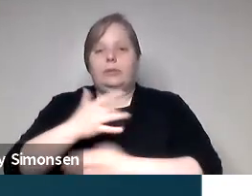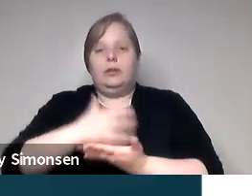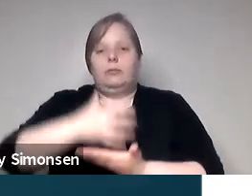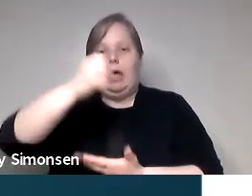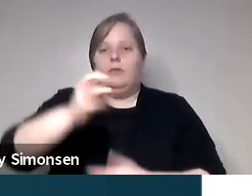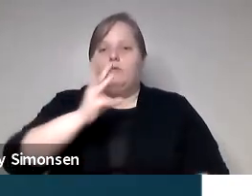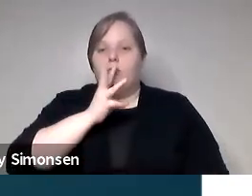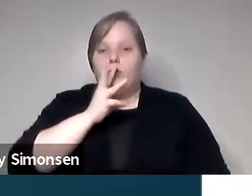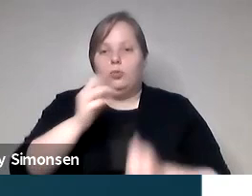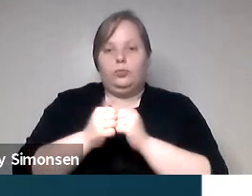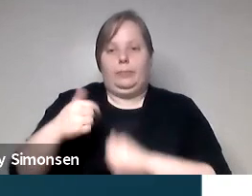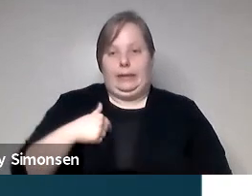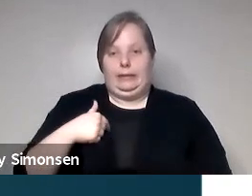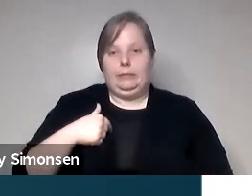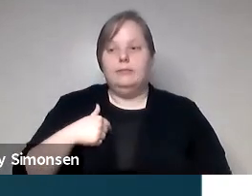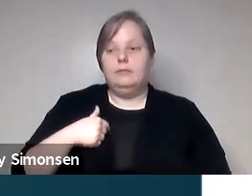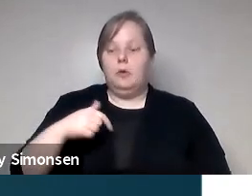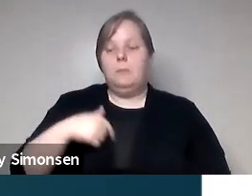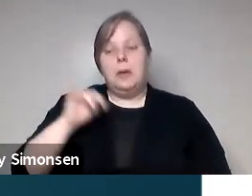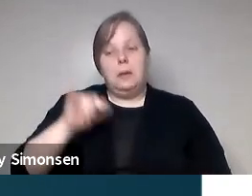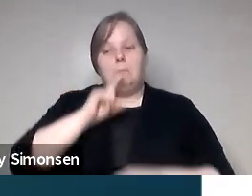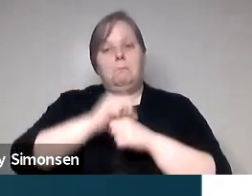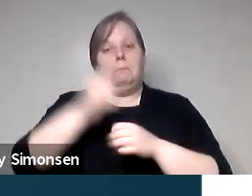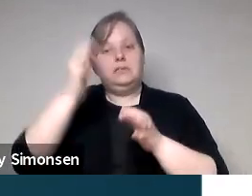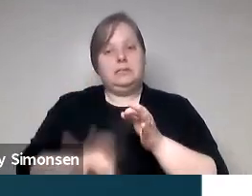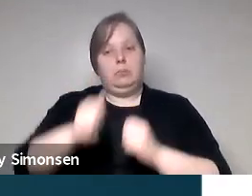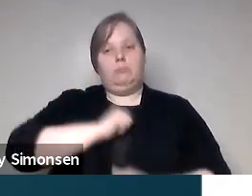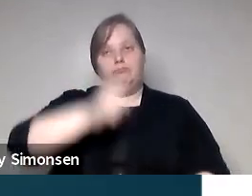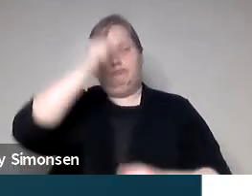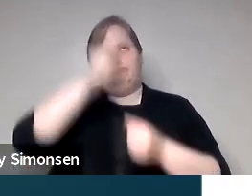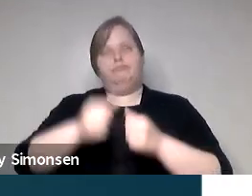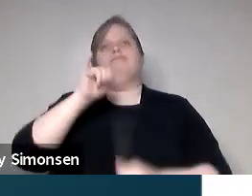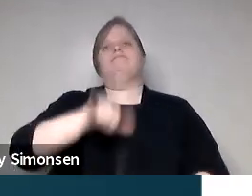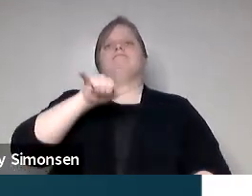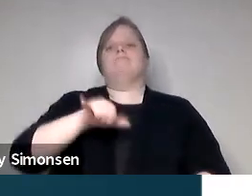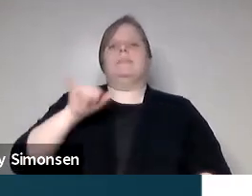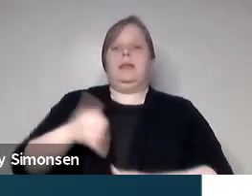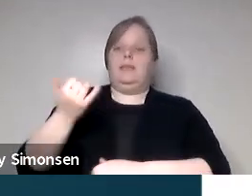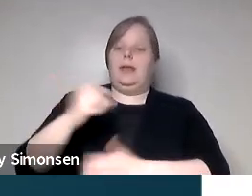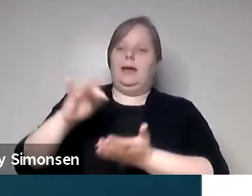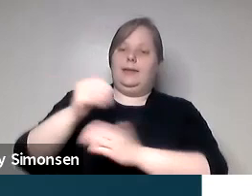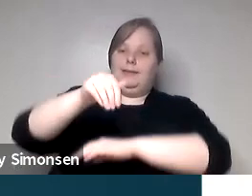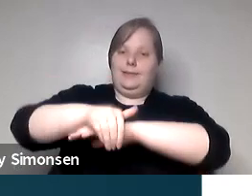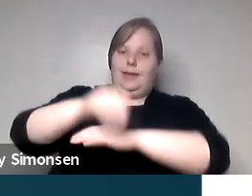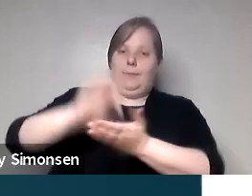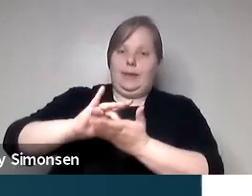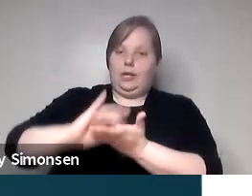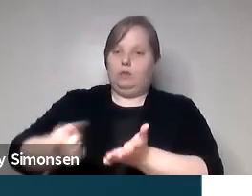And for me, that would be a very simple way to remember that I have to take my nighttime